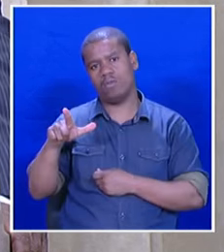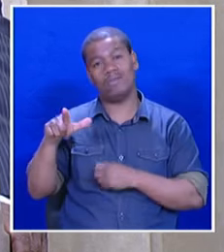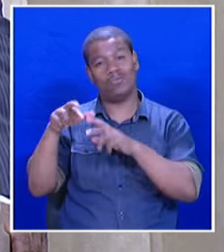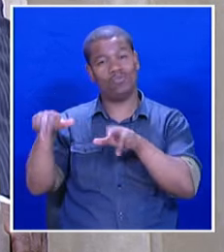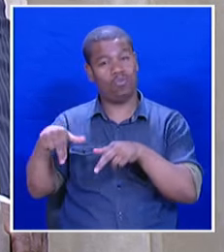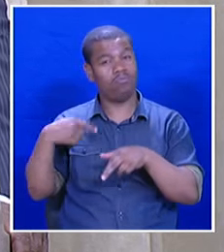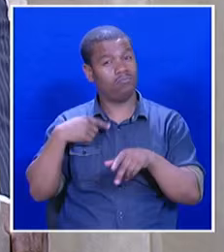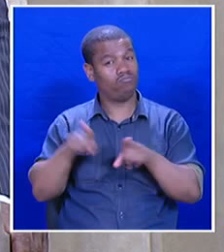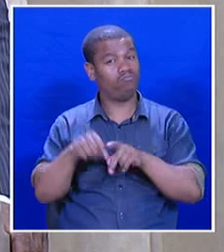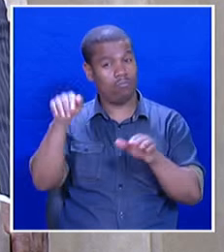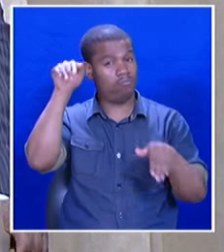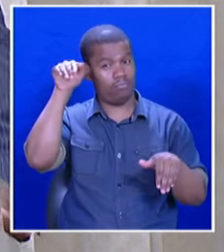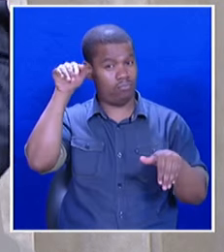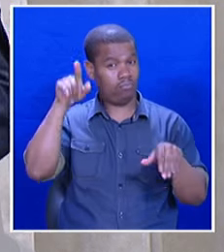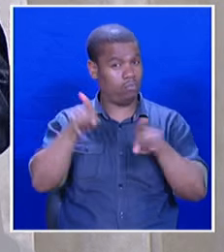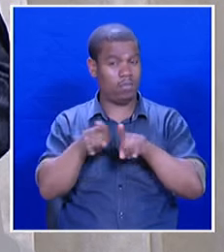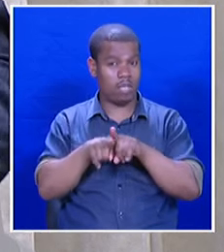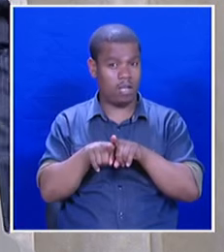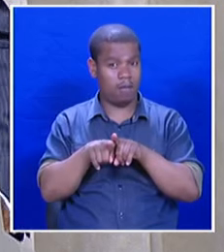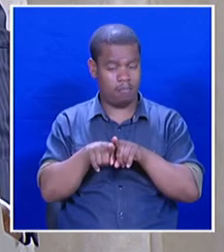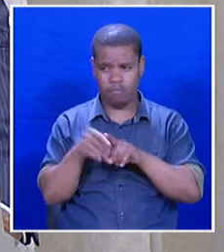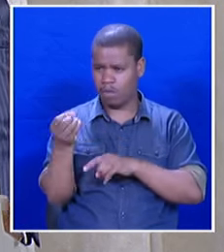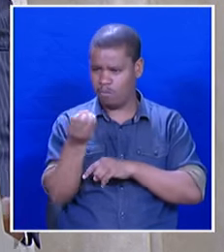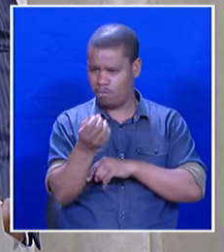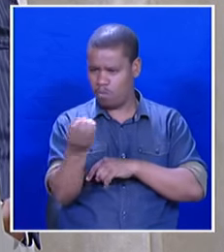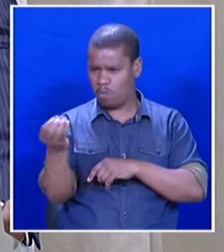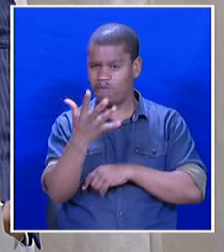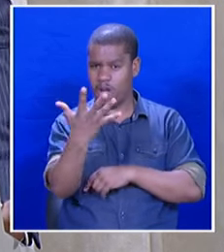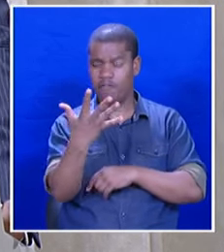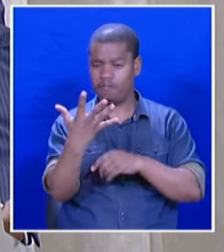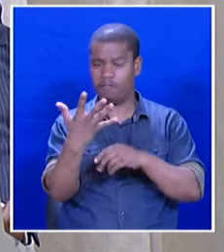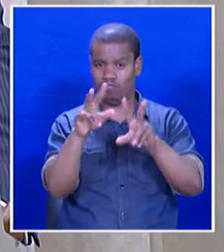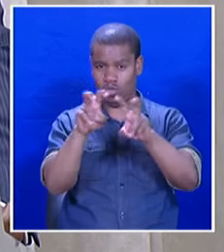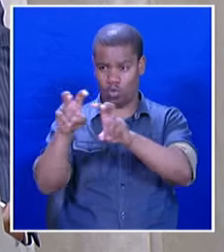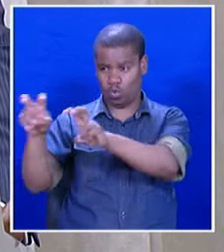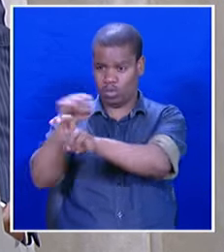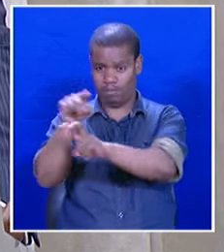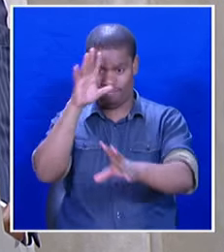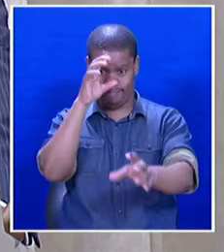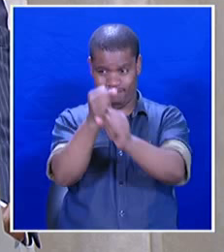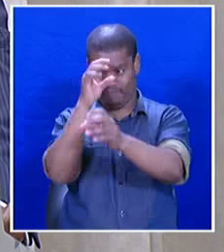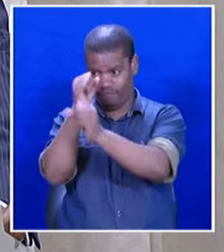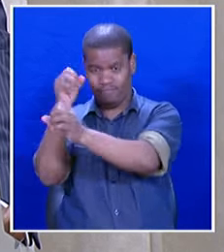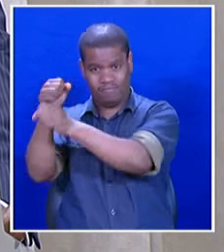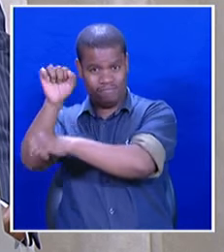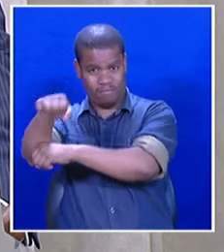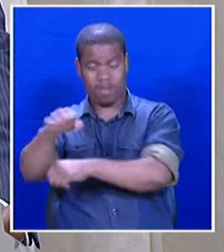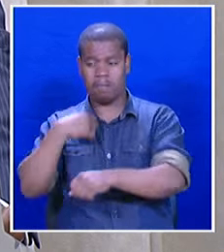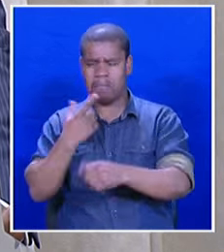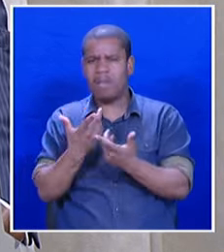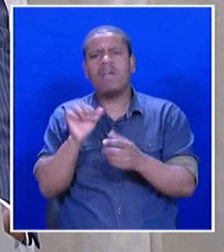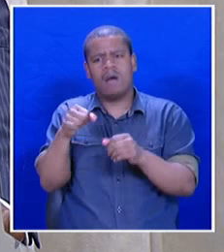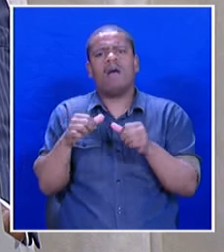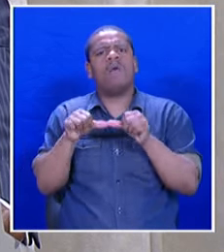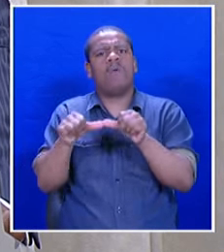gave the war room 5 issues to address, and those issues are being addressed. And we've been giving, from last